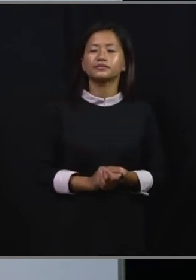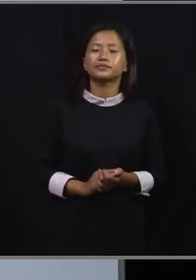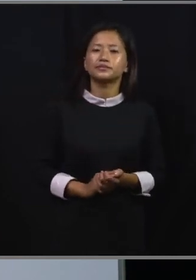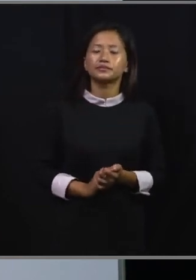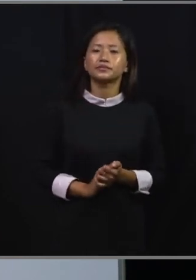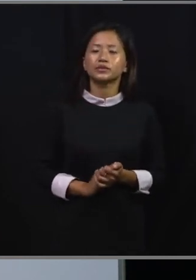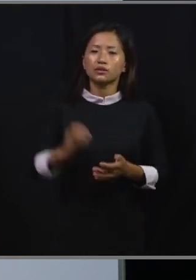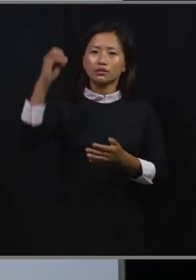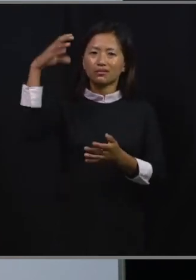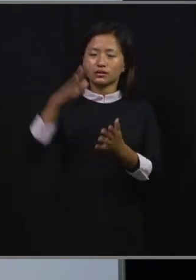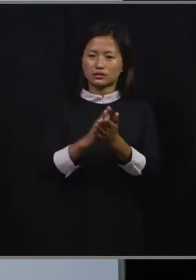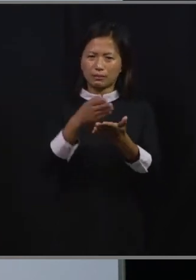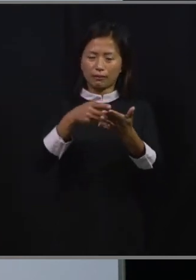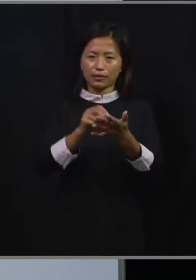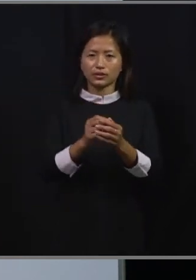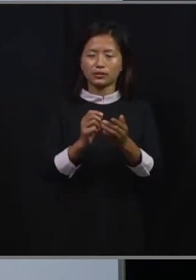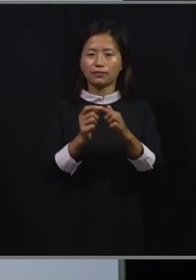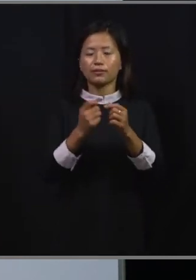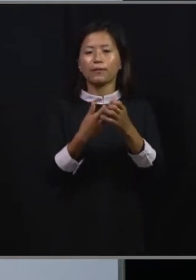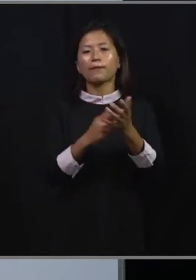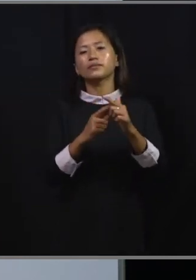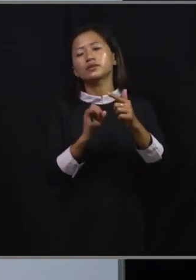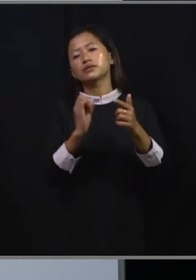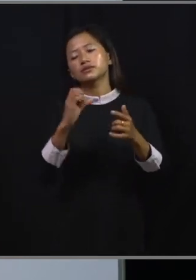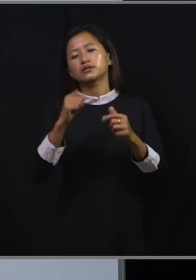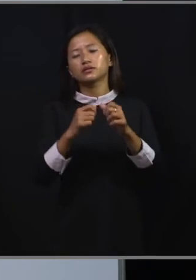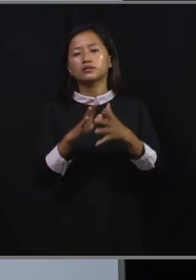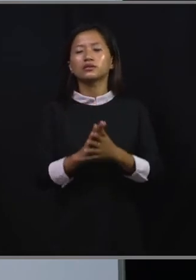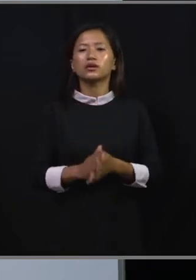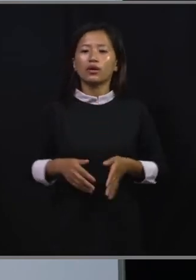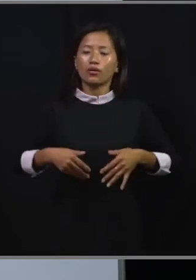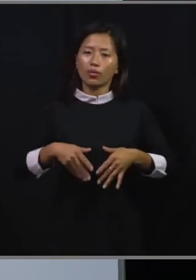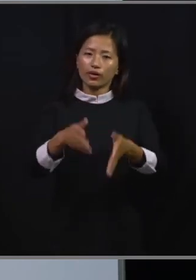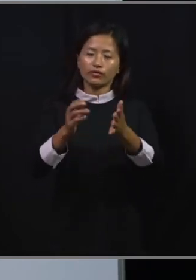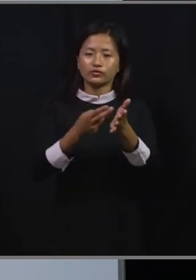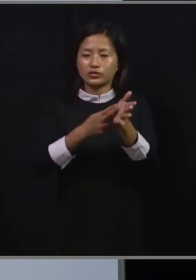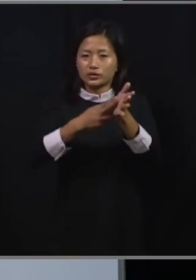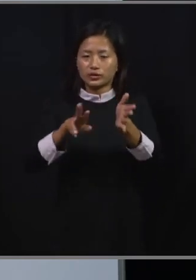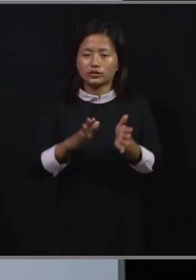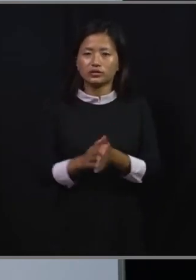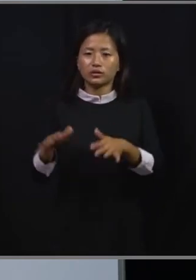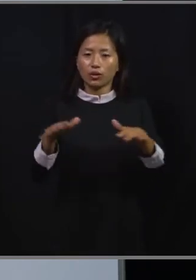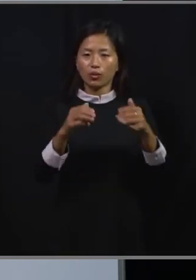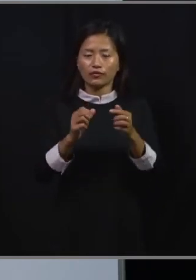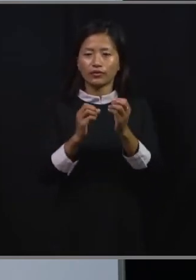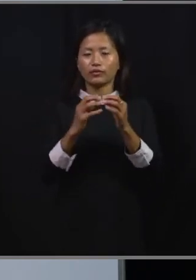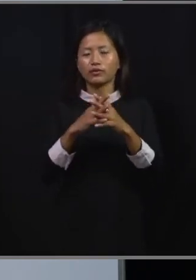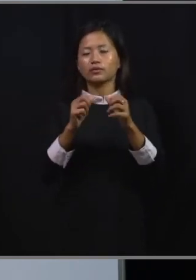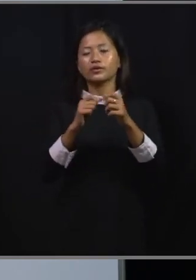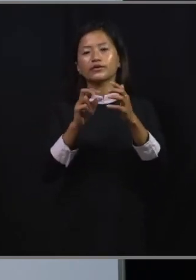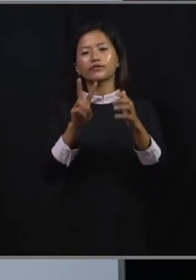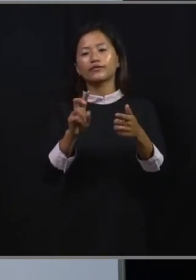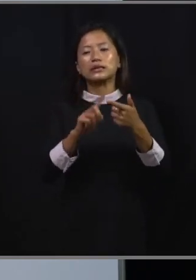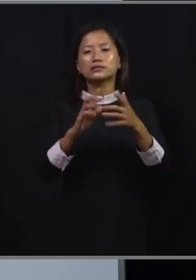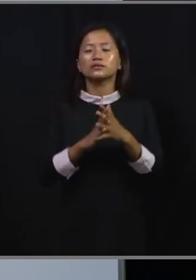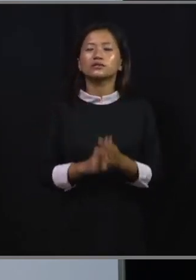consider sometimes light as a particle, and have to consider light as what? Wave nature. So that's why it has come to conclusion that okay, light